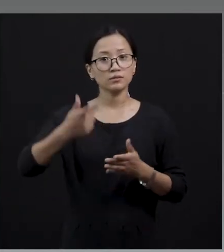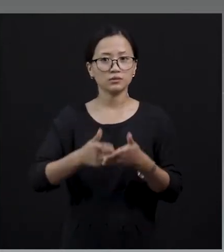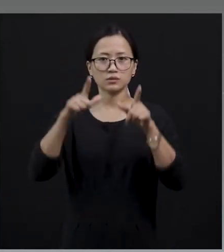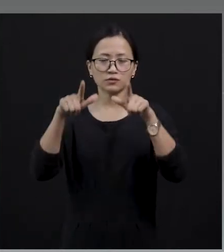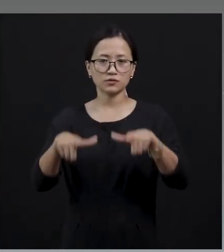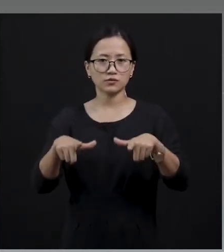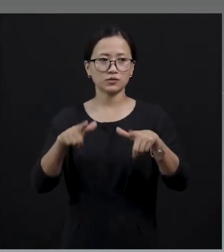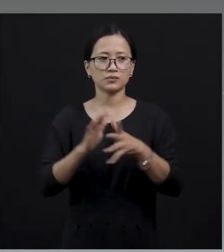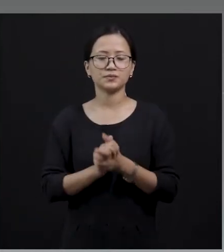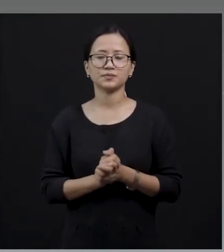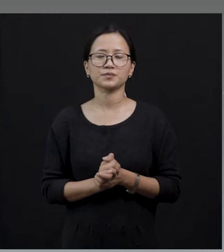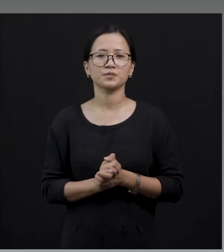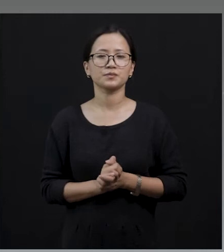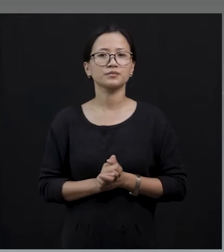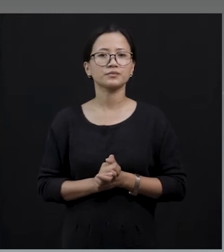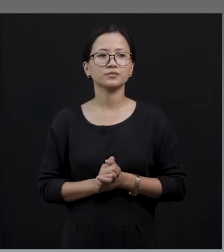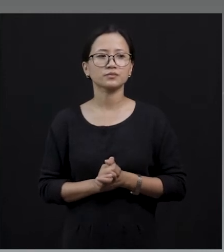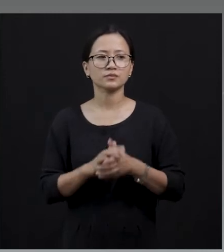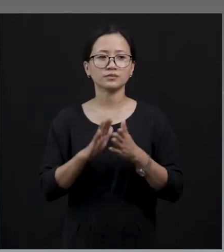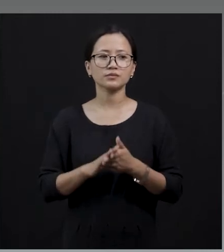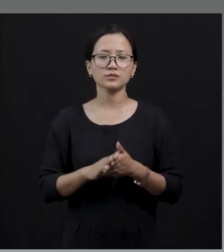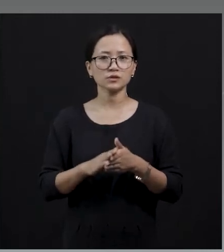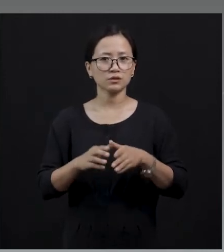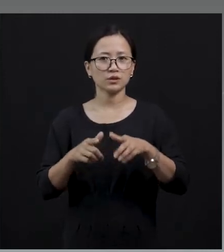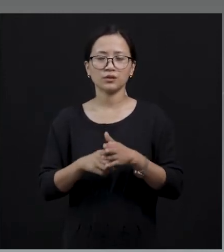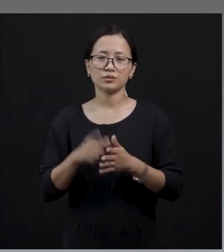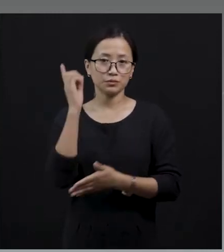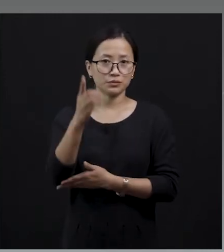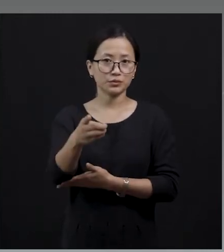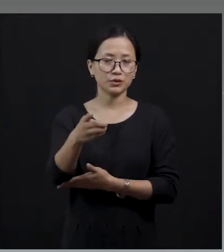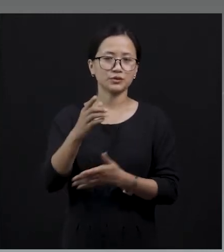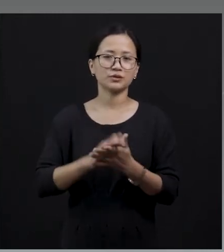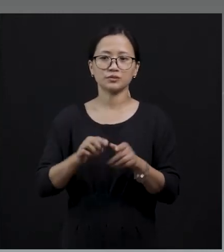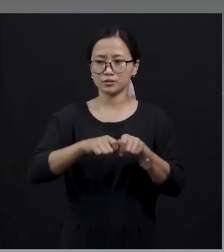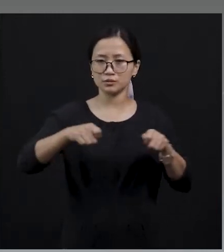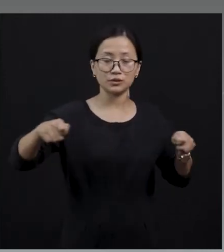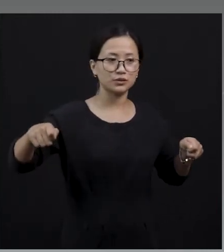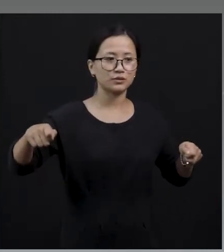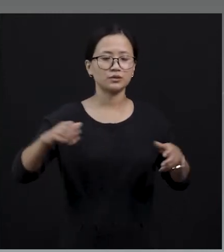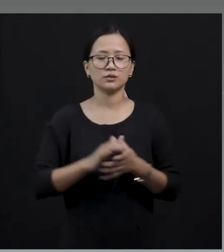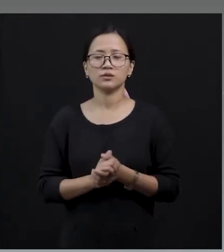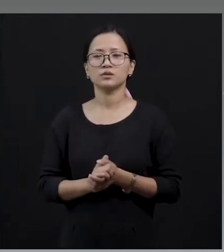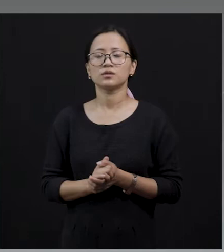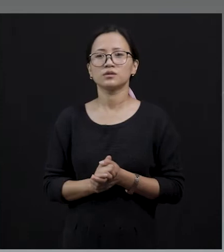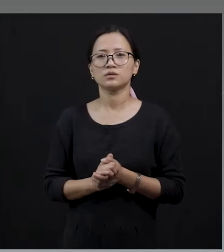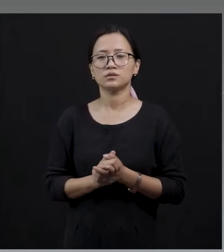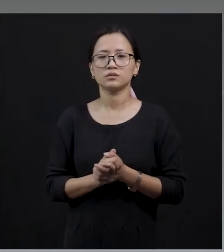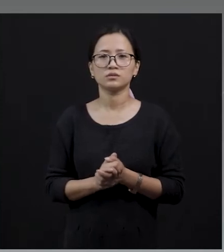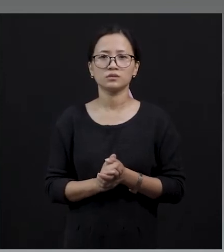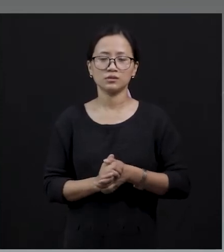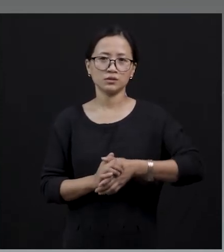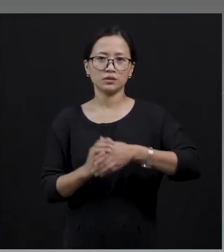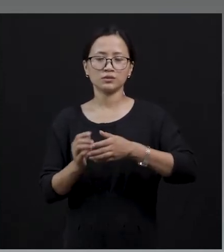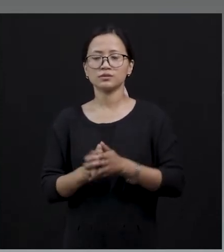This is your foot. So from here we can measure, measure the foot span. That is from the